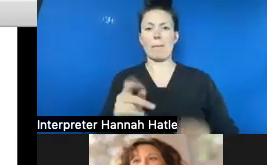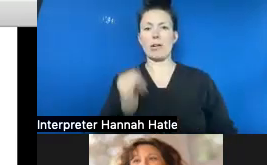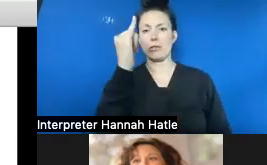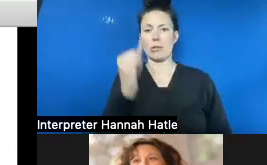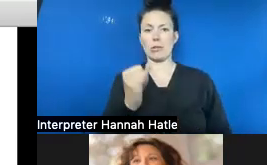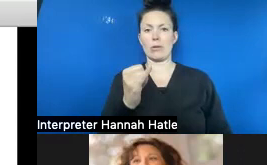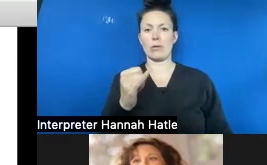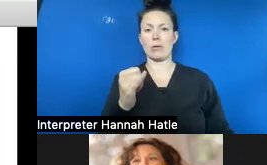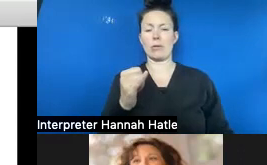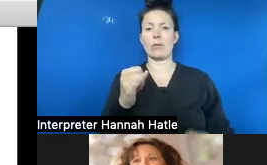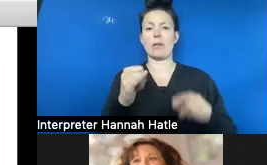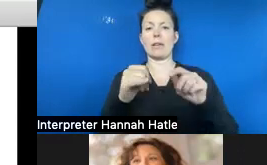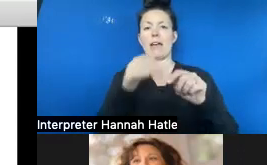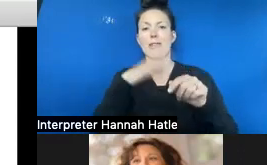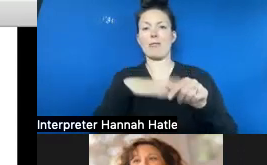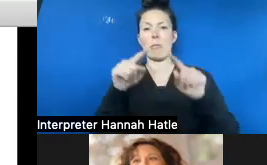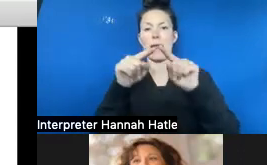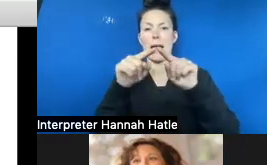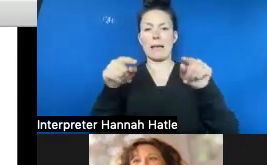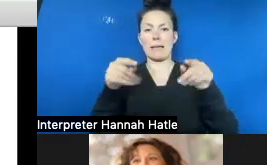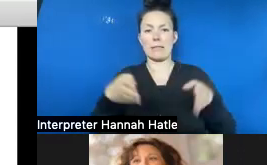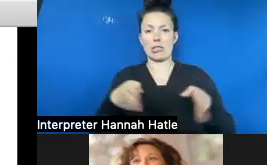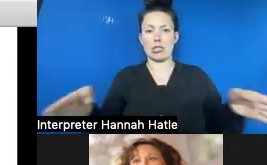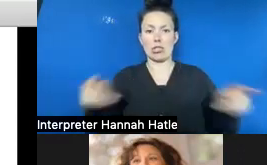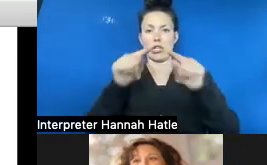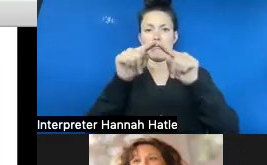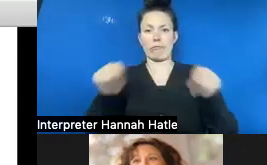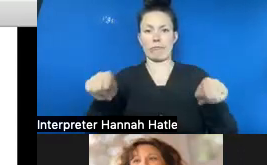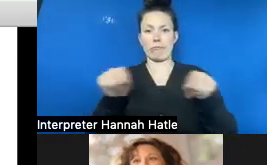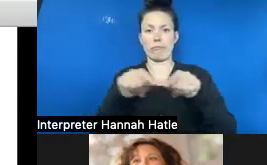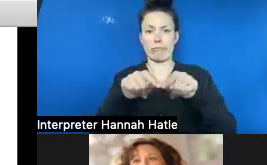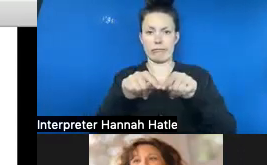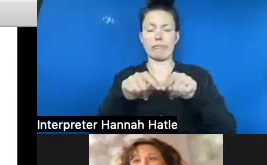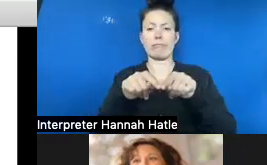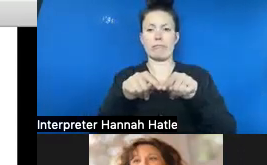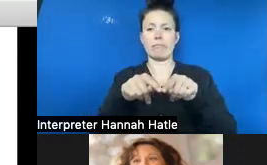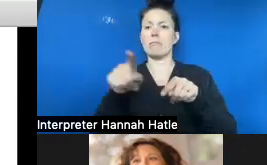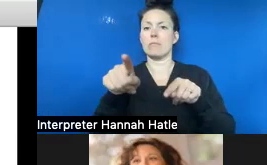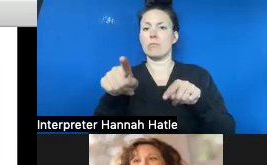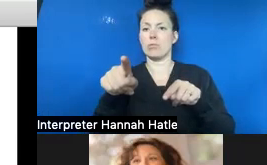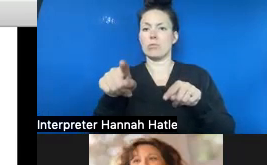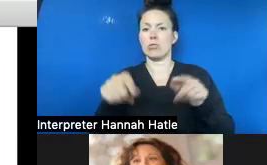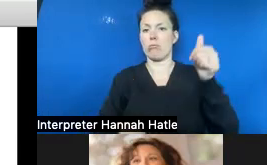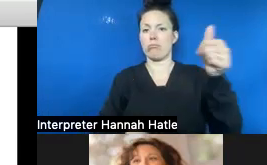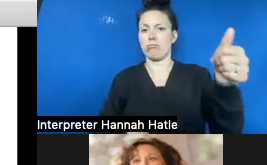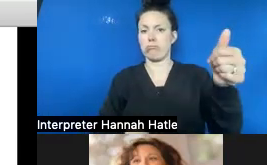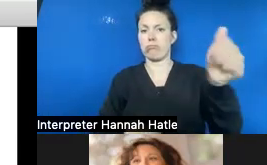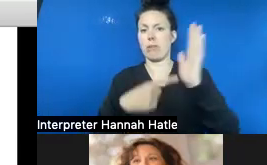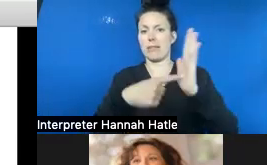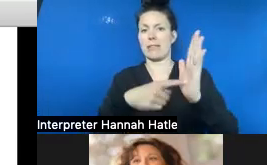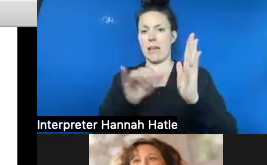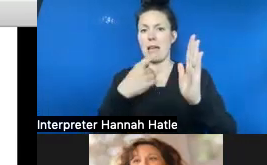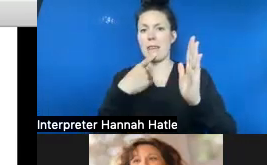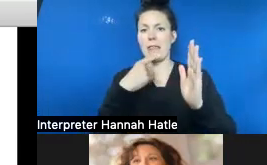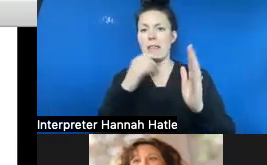woman with a little skirt, a little stick skirt, right? So just taping, you know, a little sign over it that says all